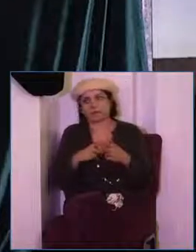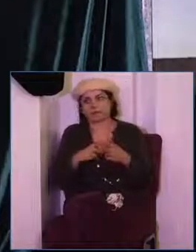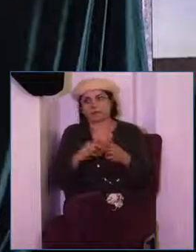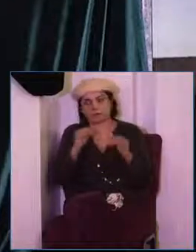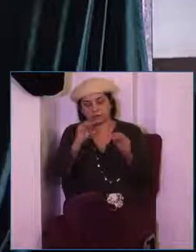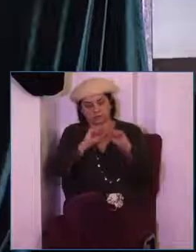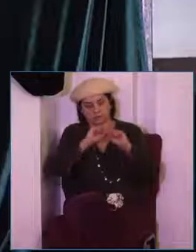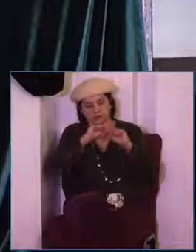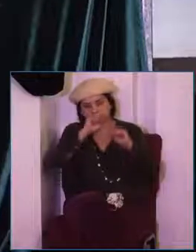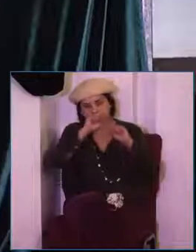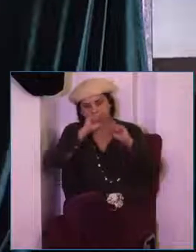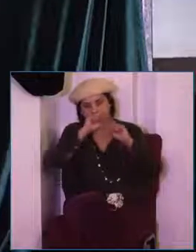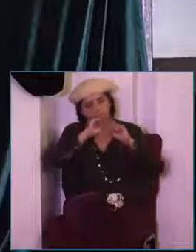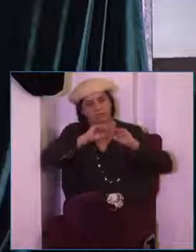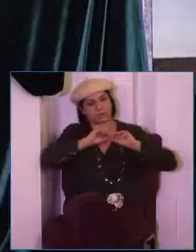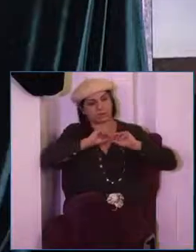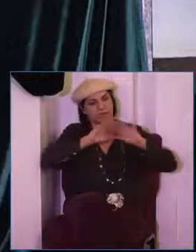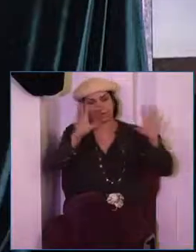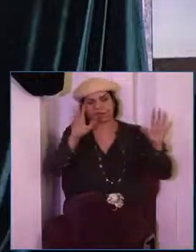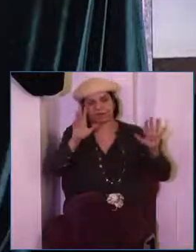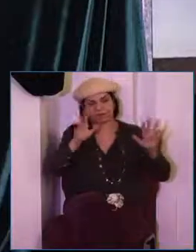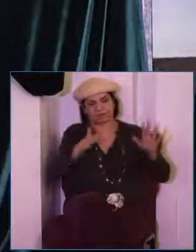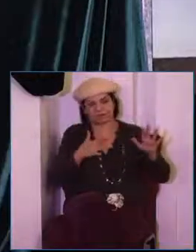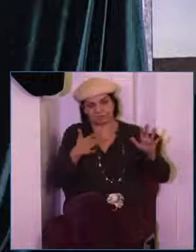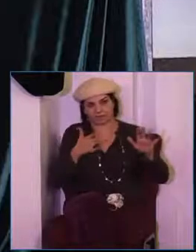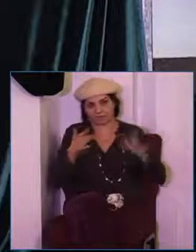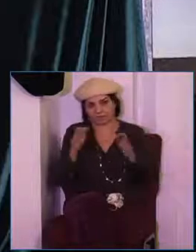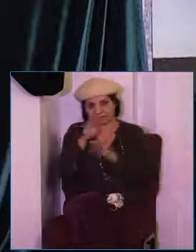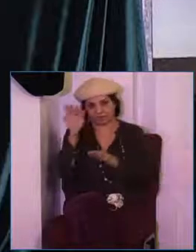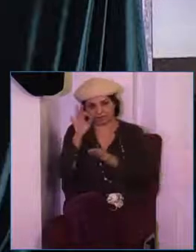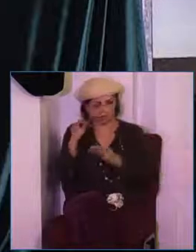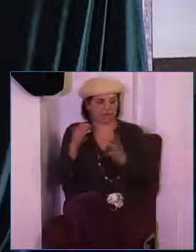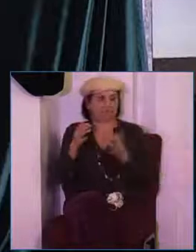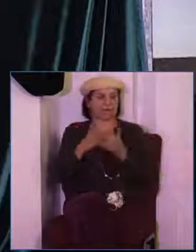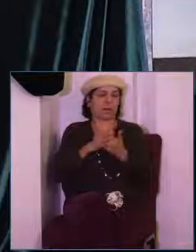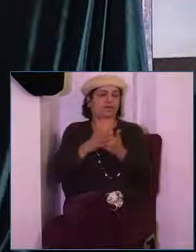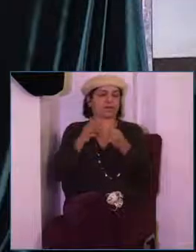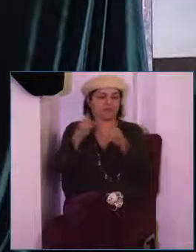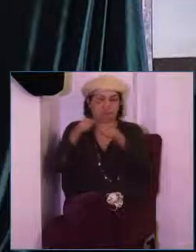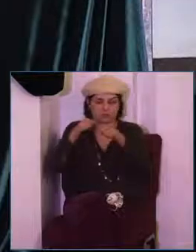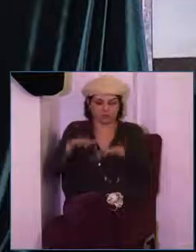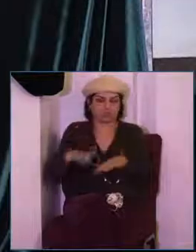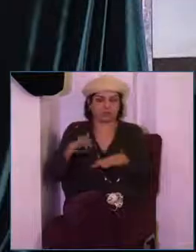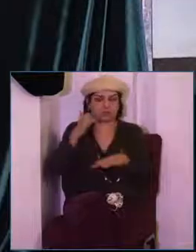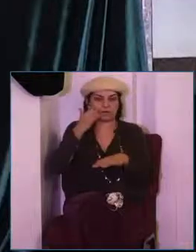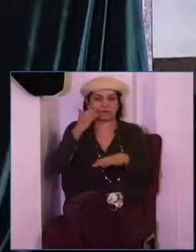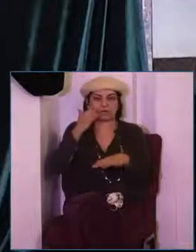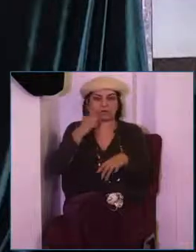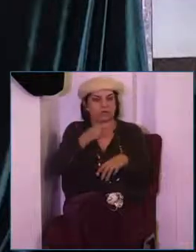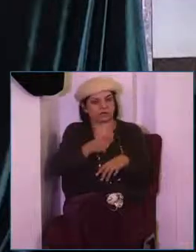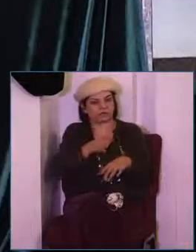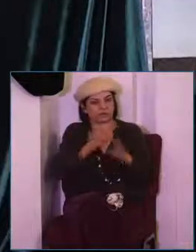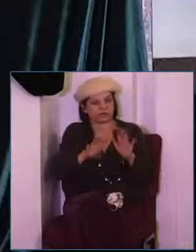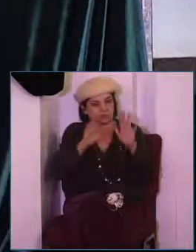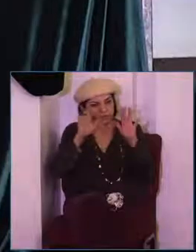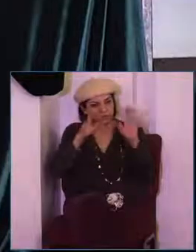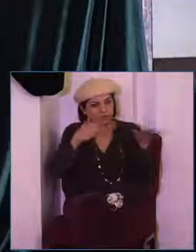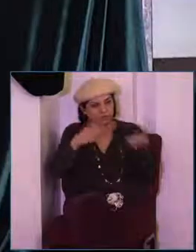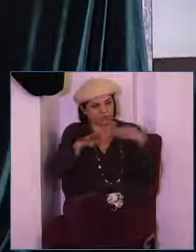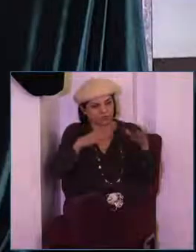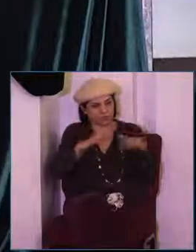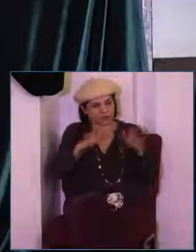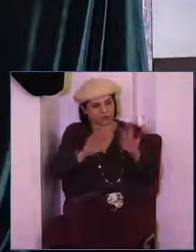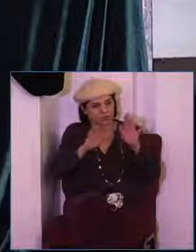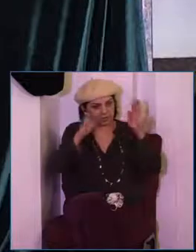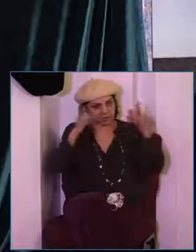spirit. I felt the spirit between the two of us. I almost dropped the phone. I said, you are just a walking miracle then. I think what